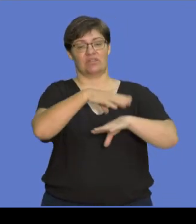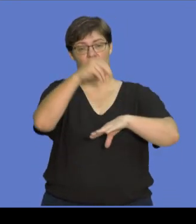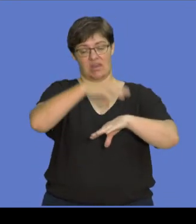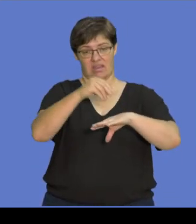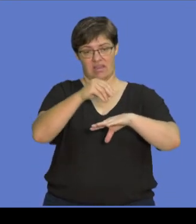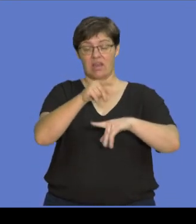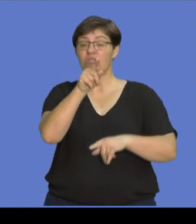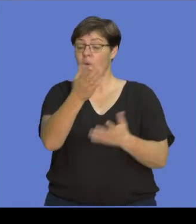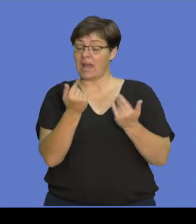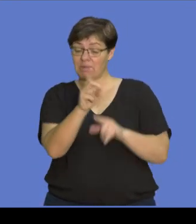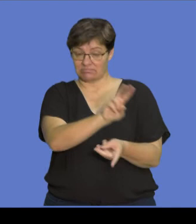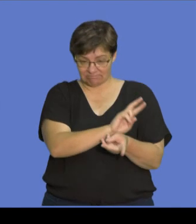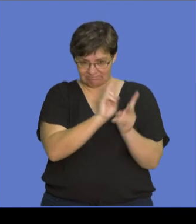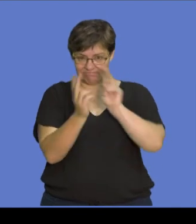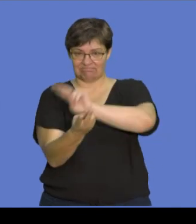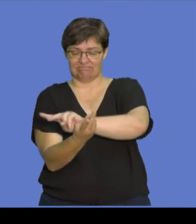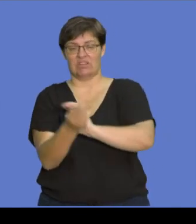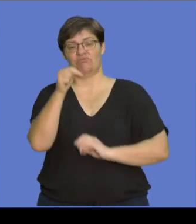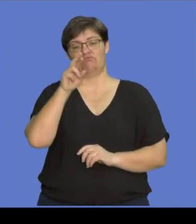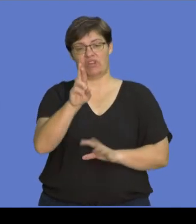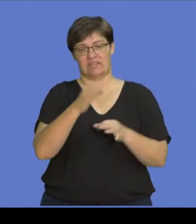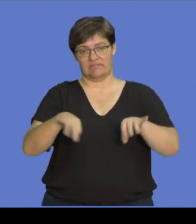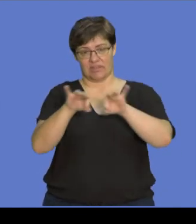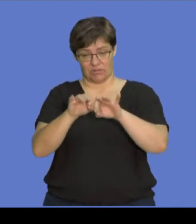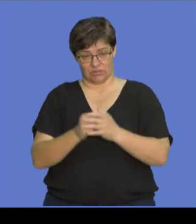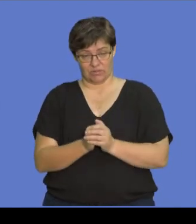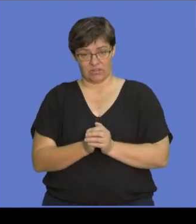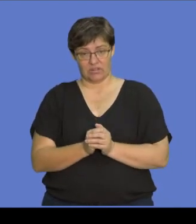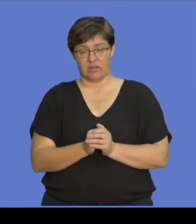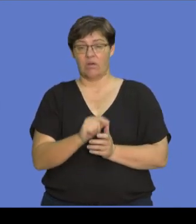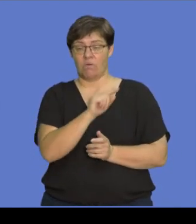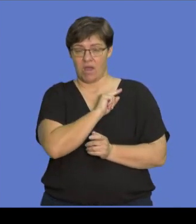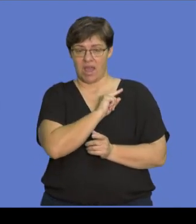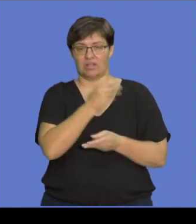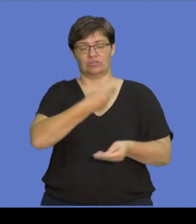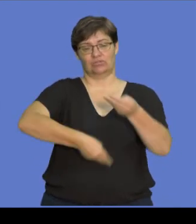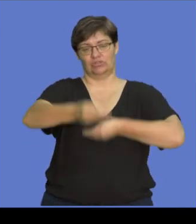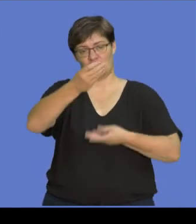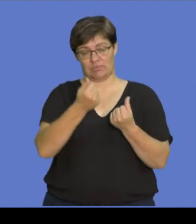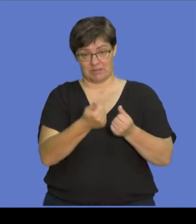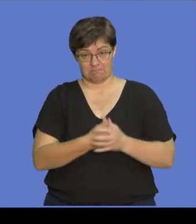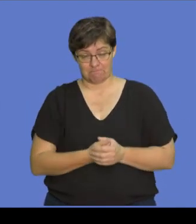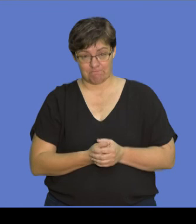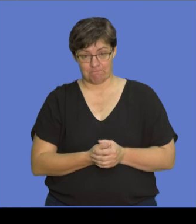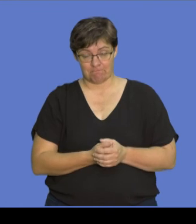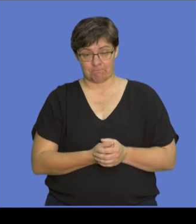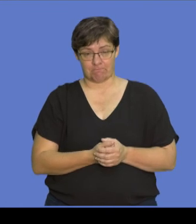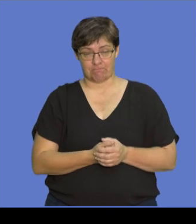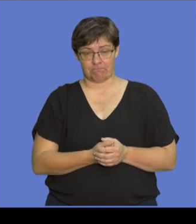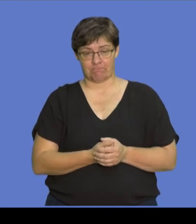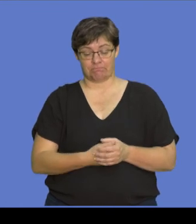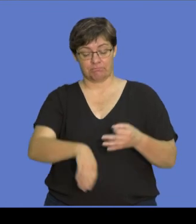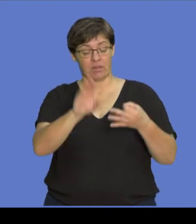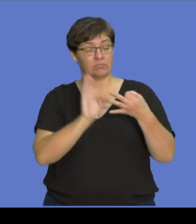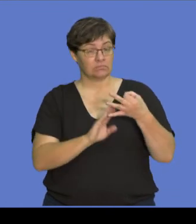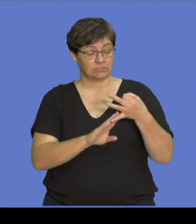the dollar value and you were expected to calculate the Rand value based on the foreign exchange. Okay. The